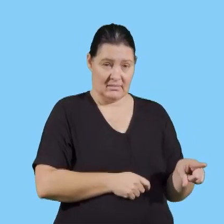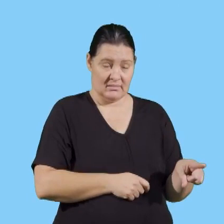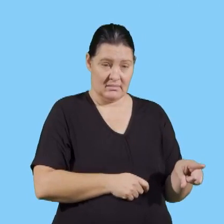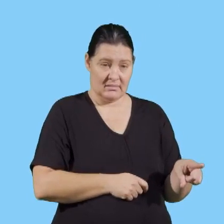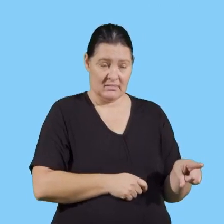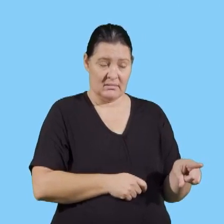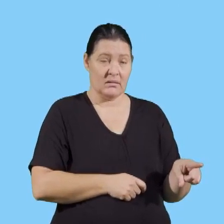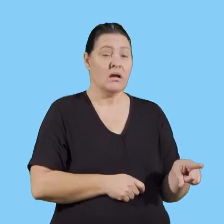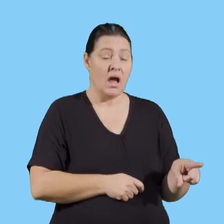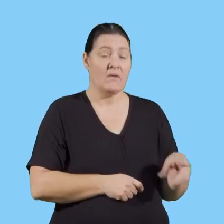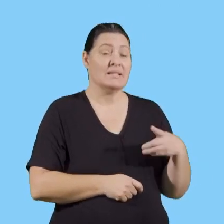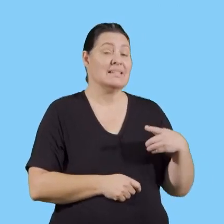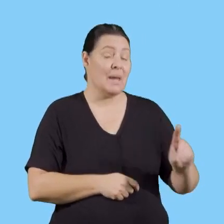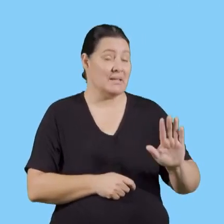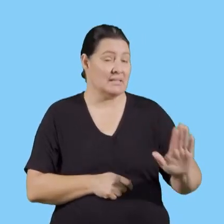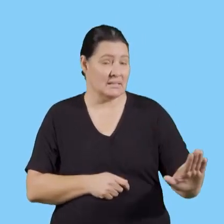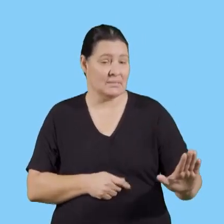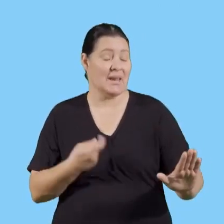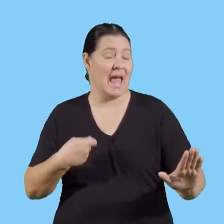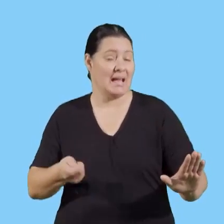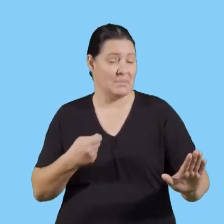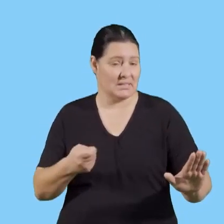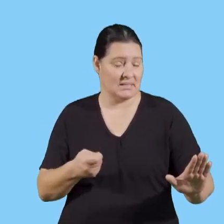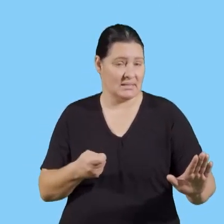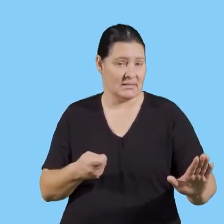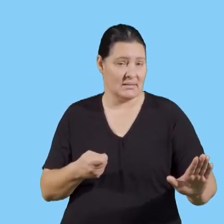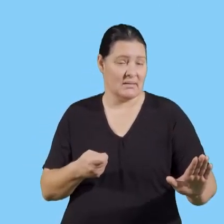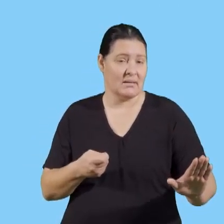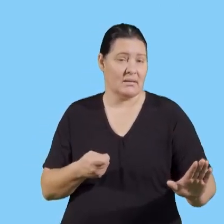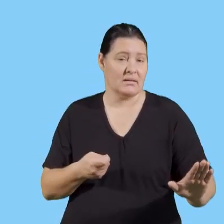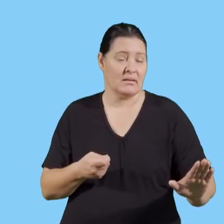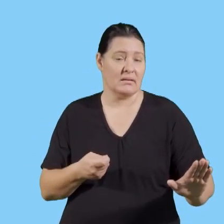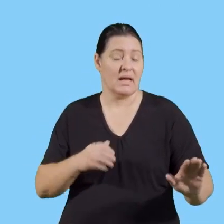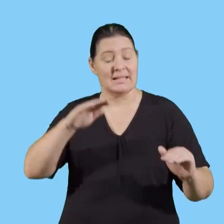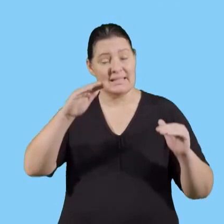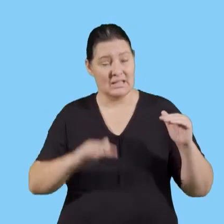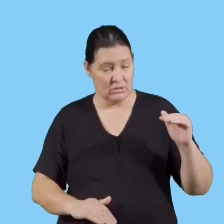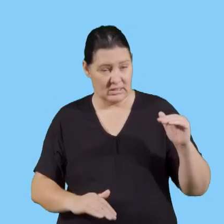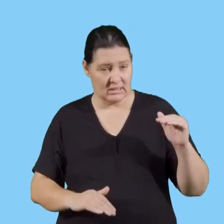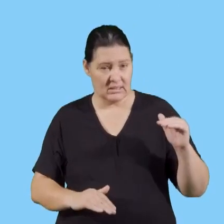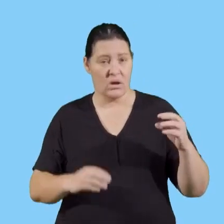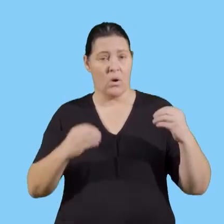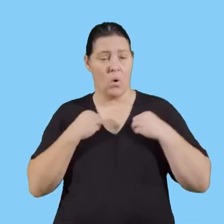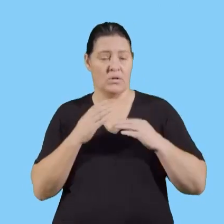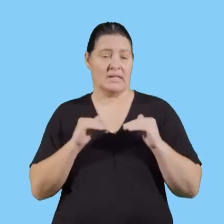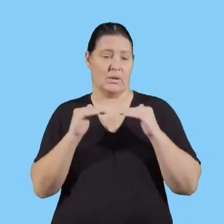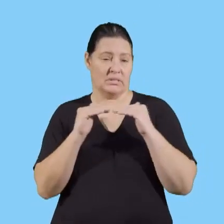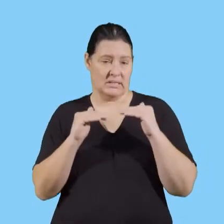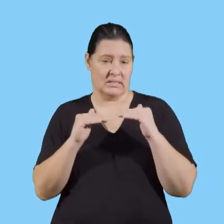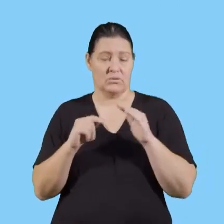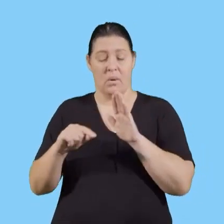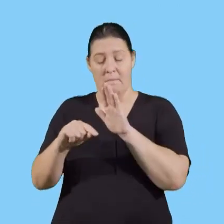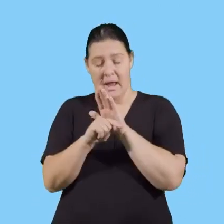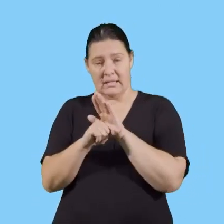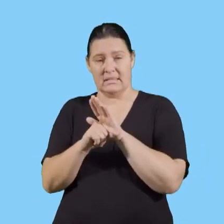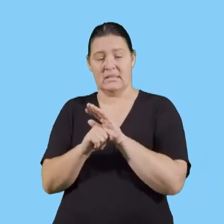and once you debit your wages, which is an expense, it increases. It decreases actually your owner's equity. So I would have